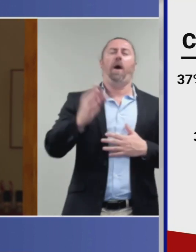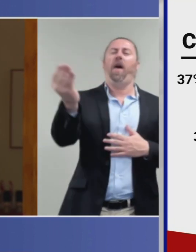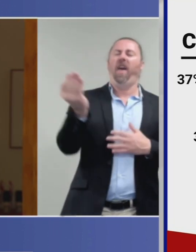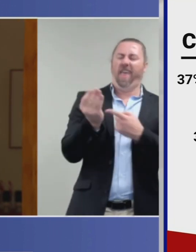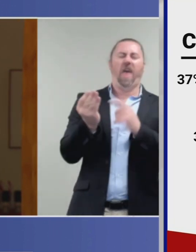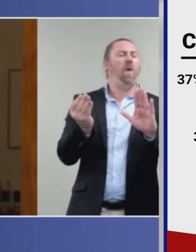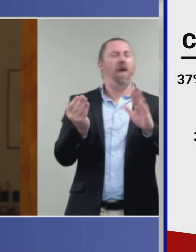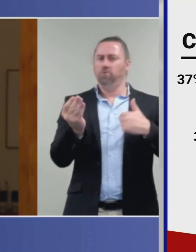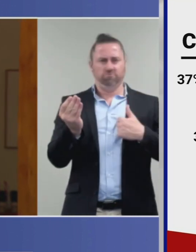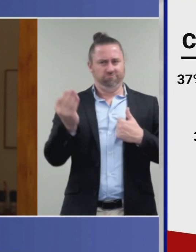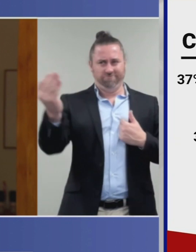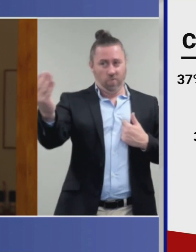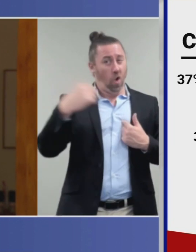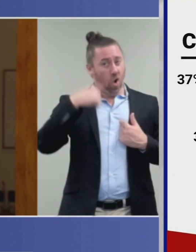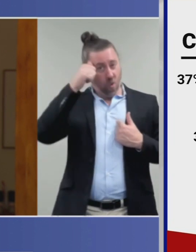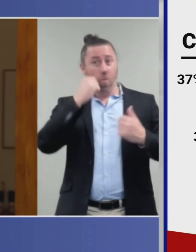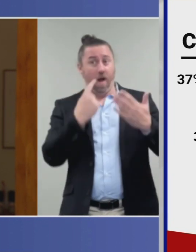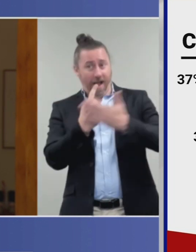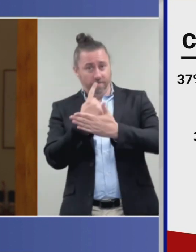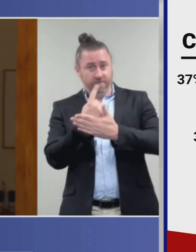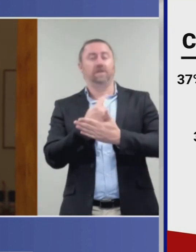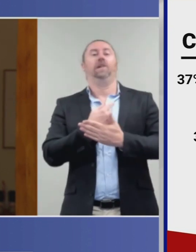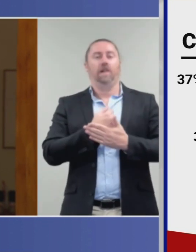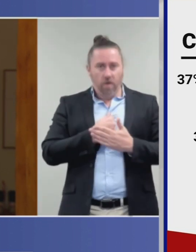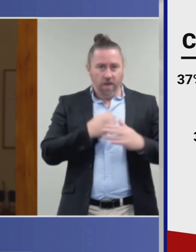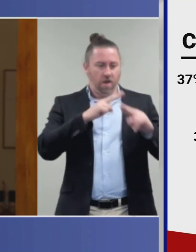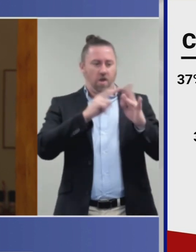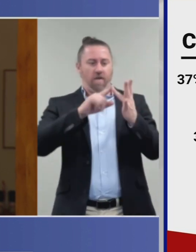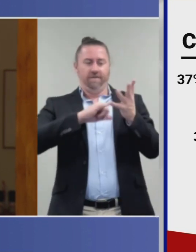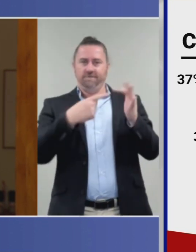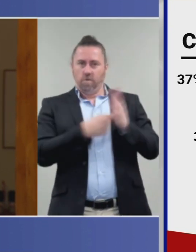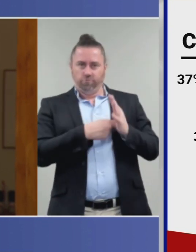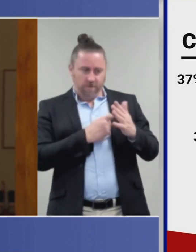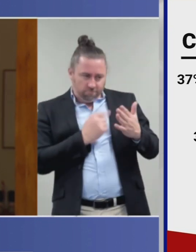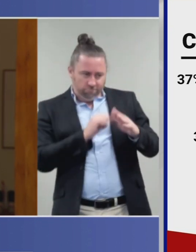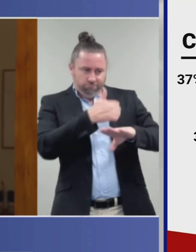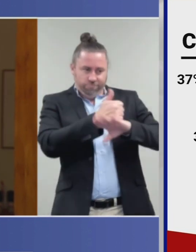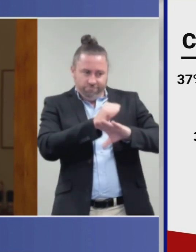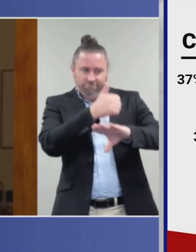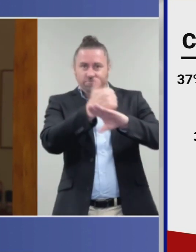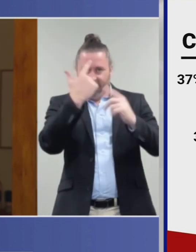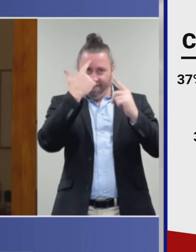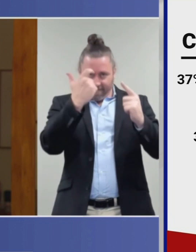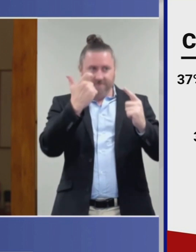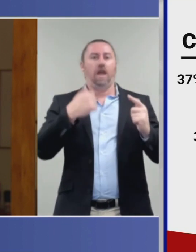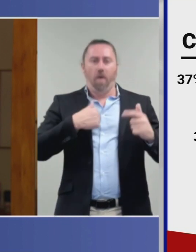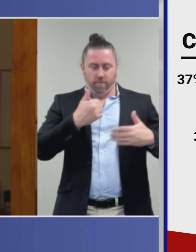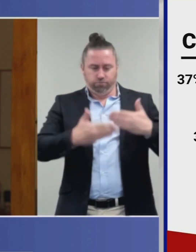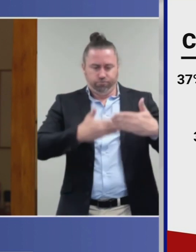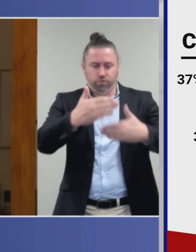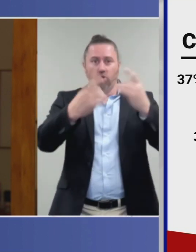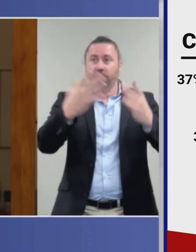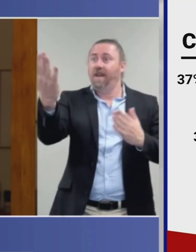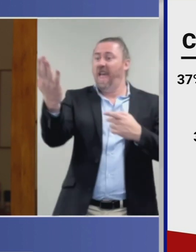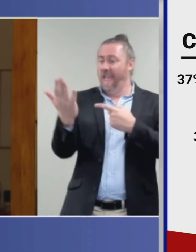the parallel commissioning of the Foster report and implementing those recommendations, so we now address